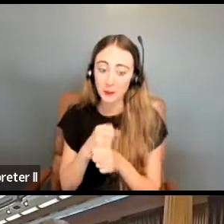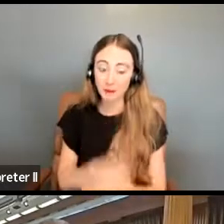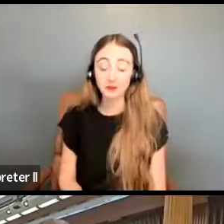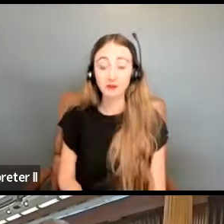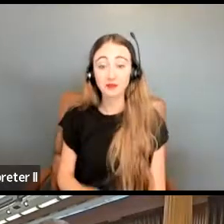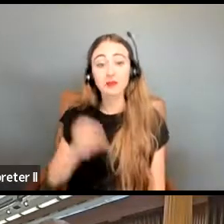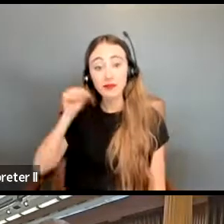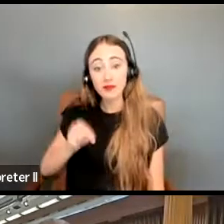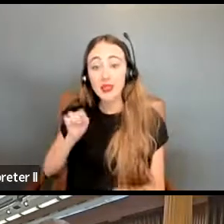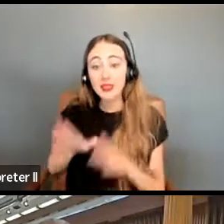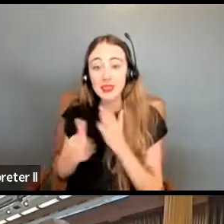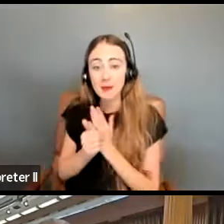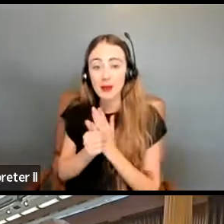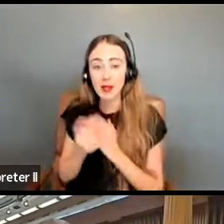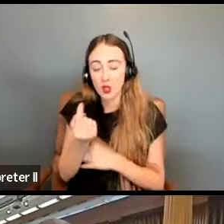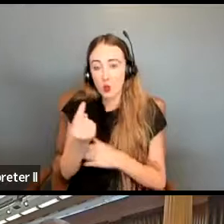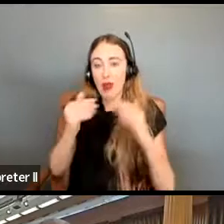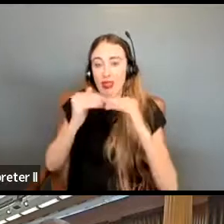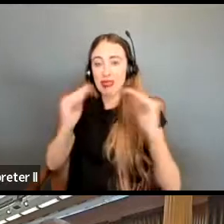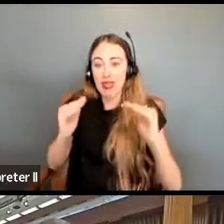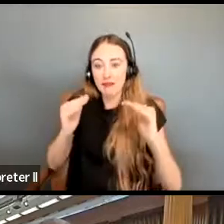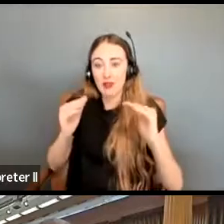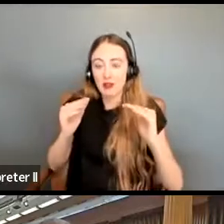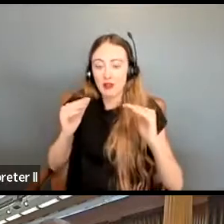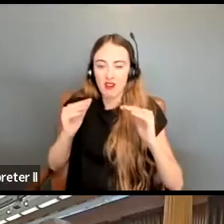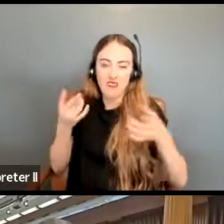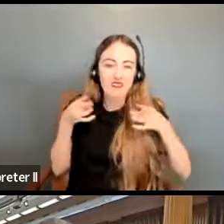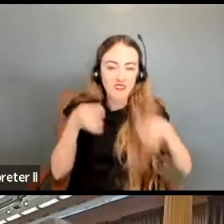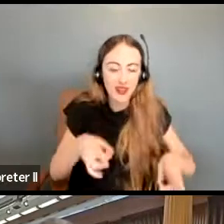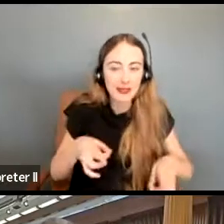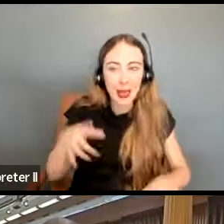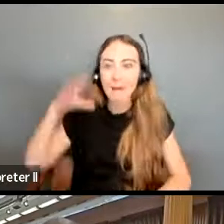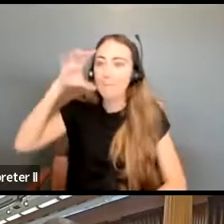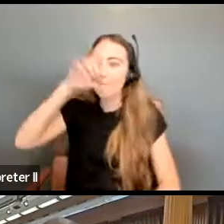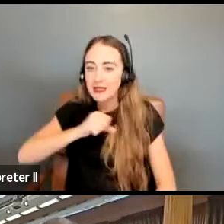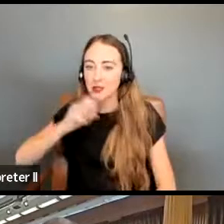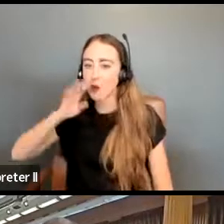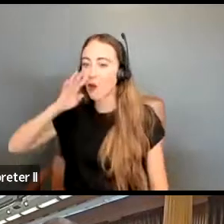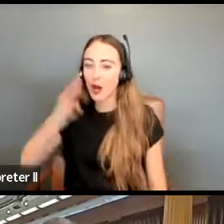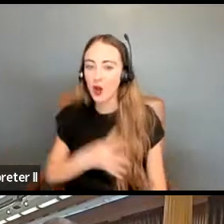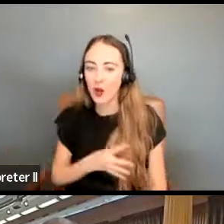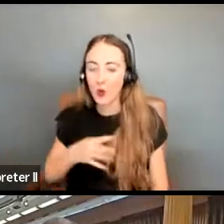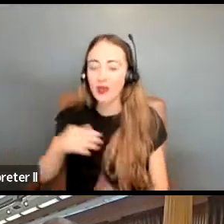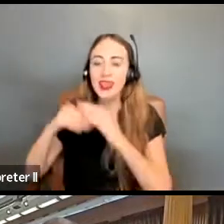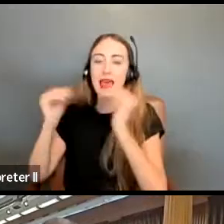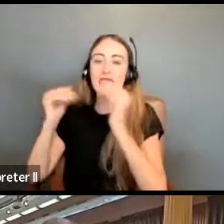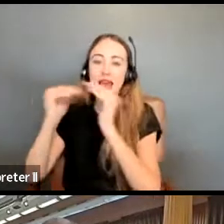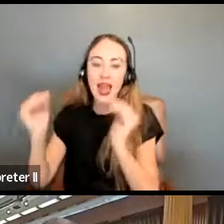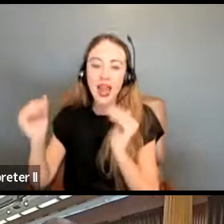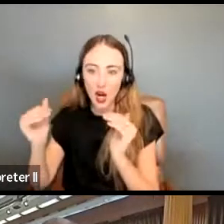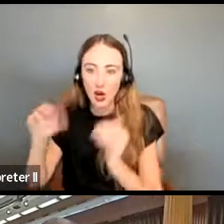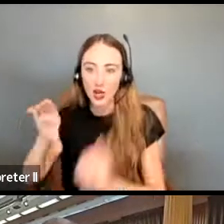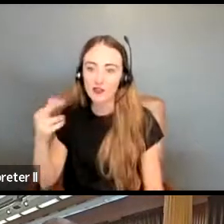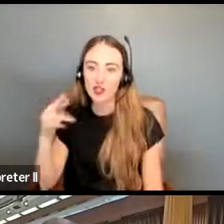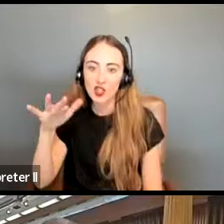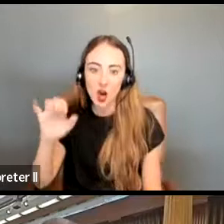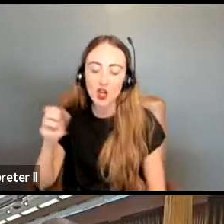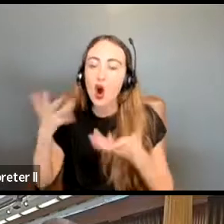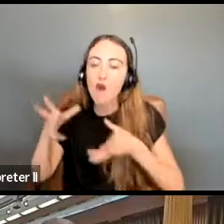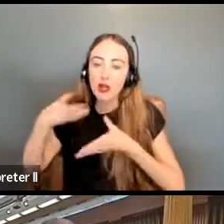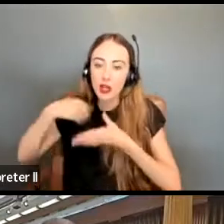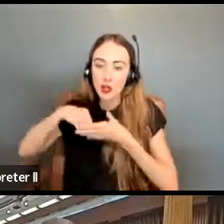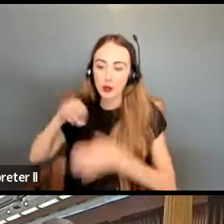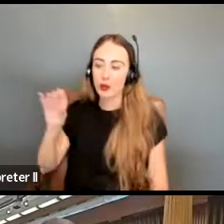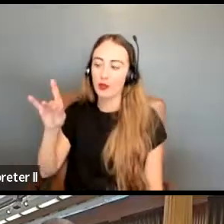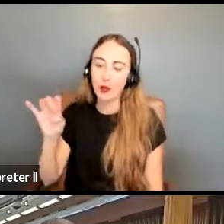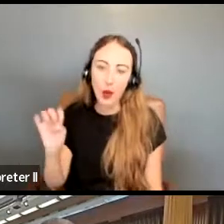This amendment looks at one level of offense and misses or ignores the layering of charges built into the revised code. So